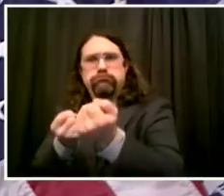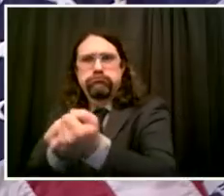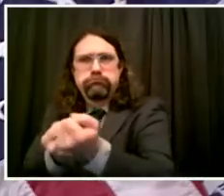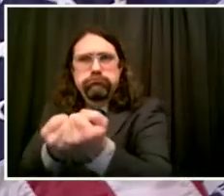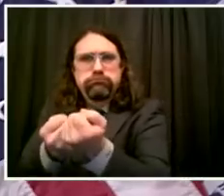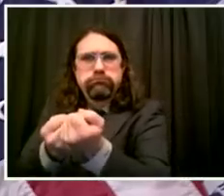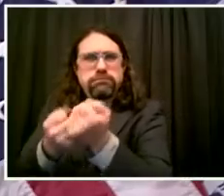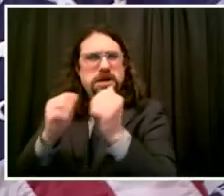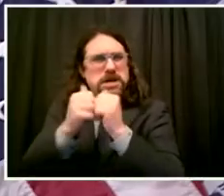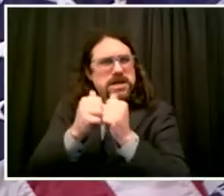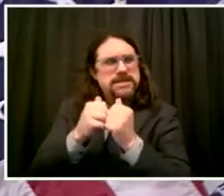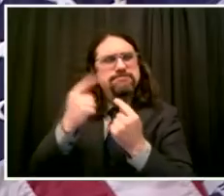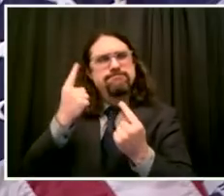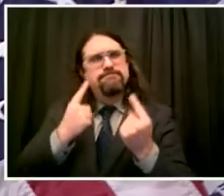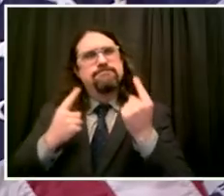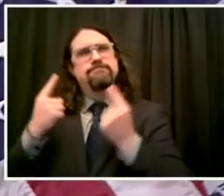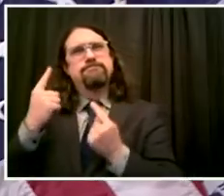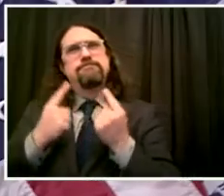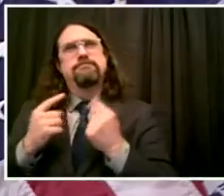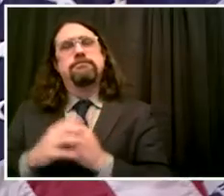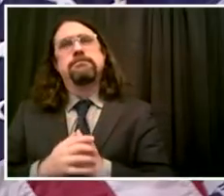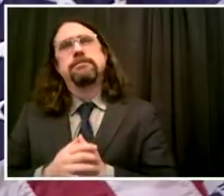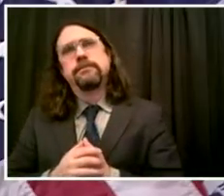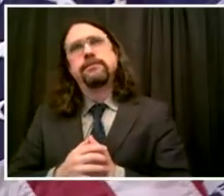community-based healthcare providers.